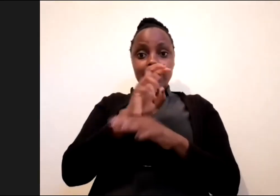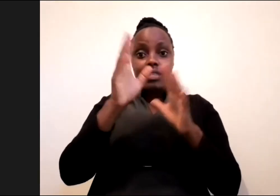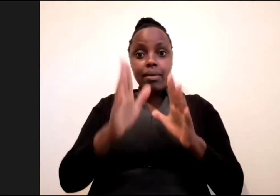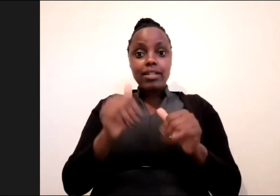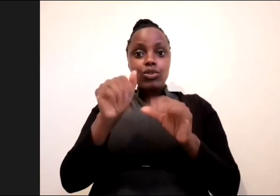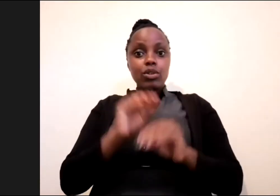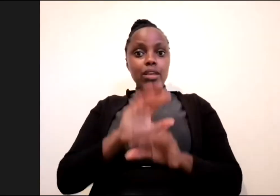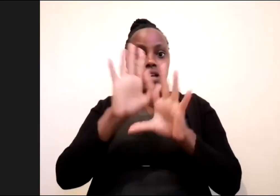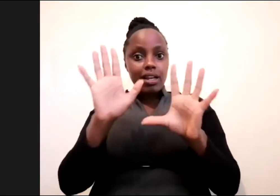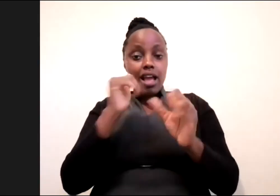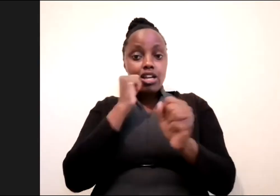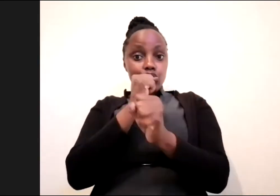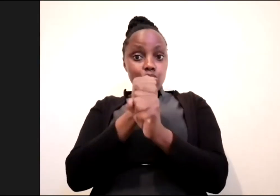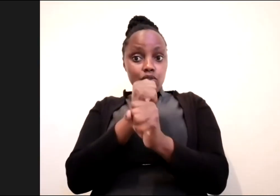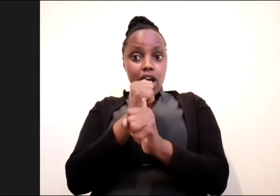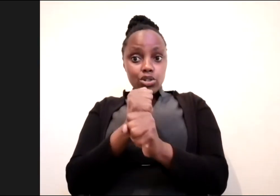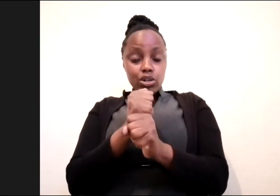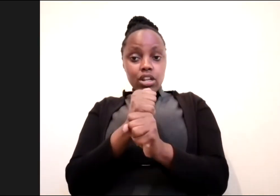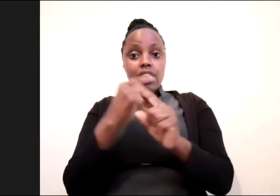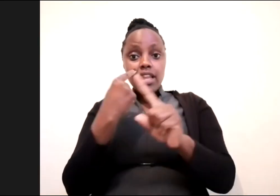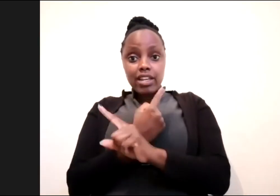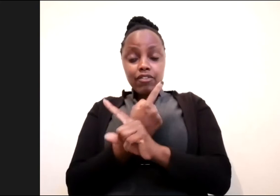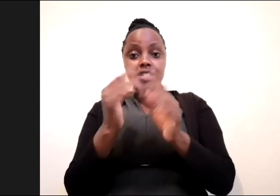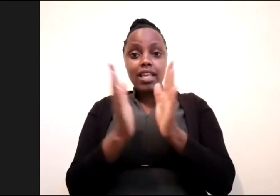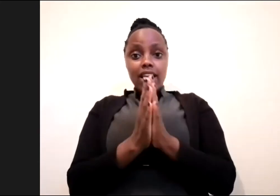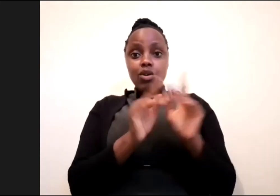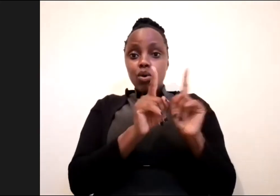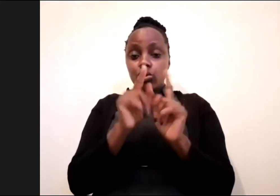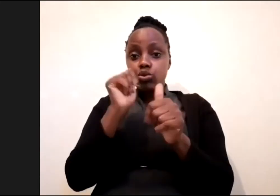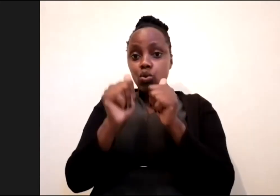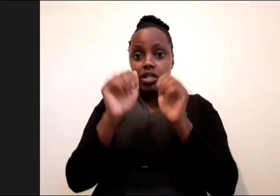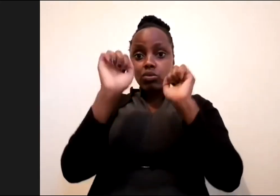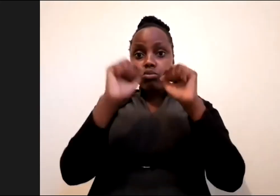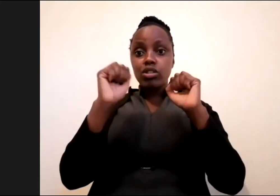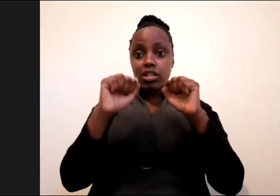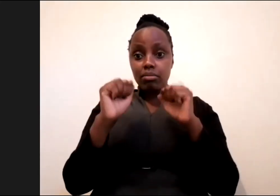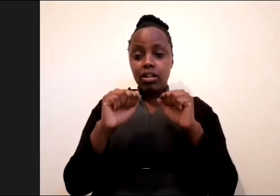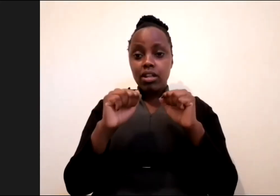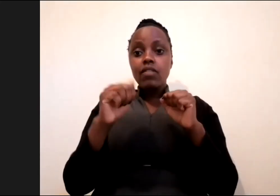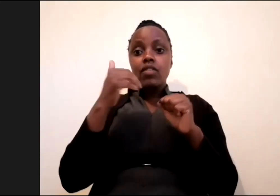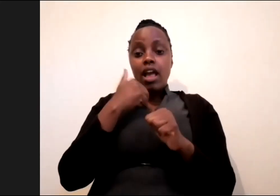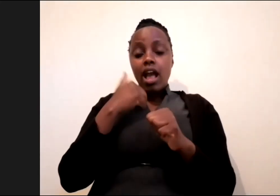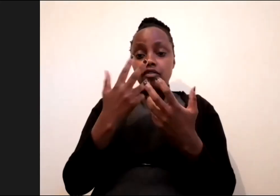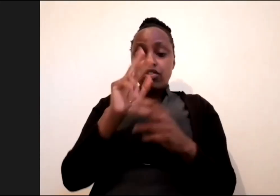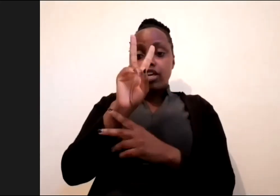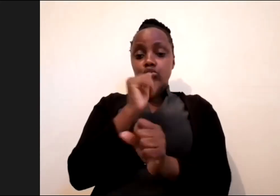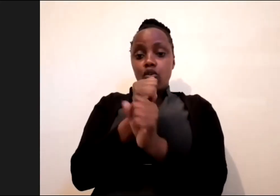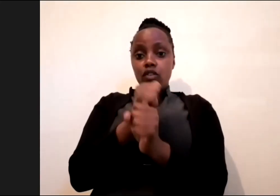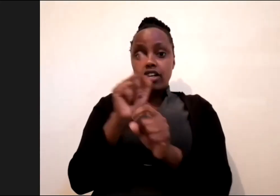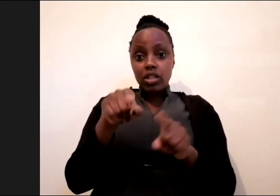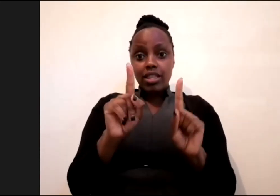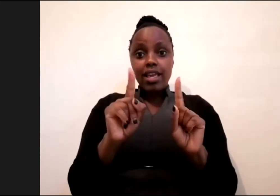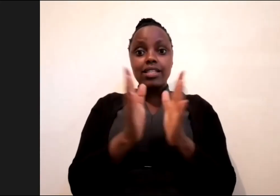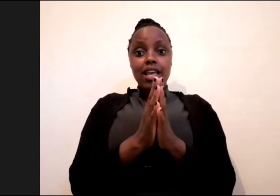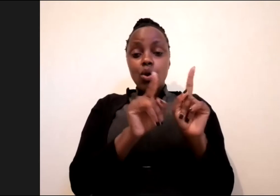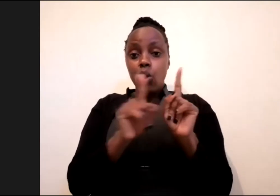two functions are different, and one person cannot have these two functions there. And we have also